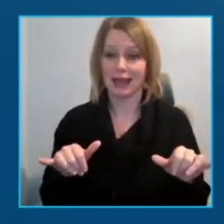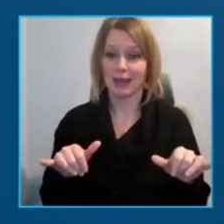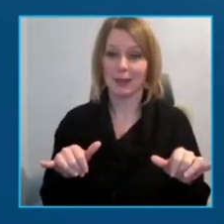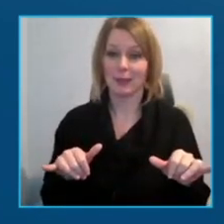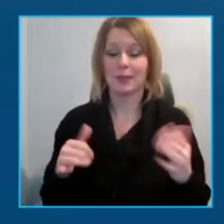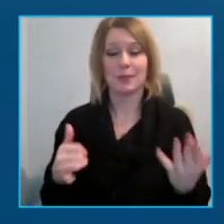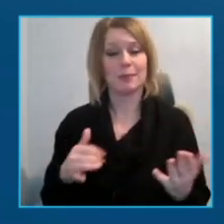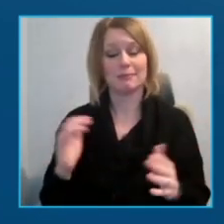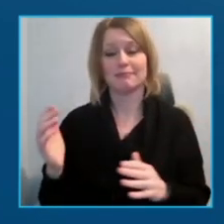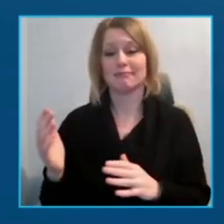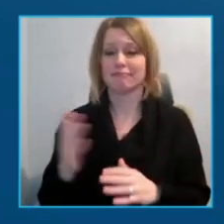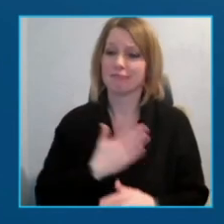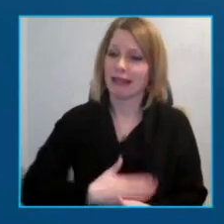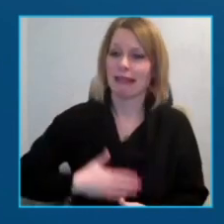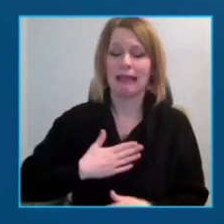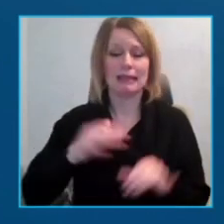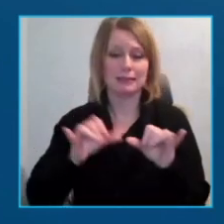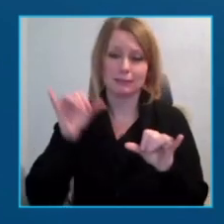stay healthy.